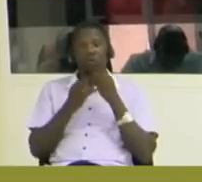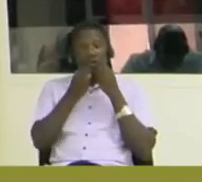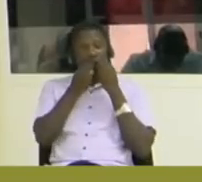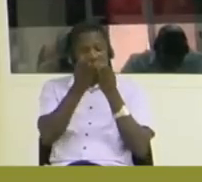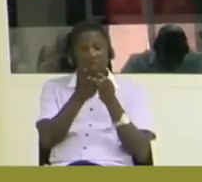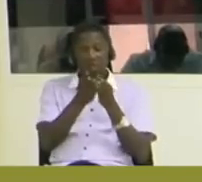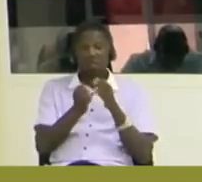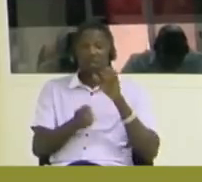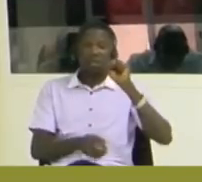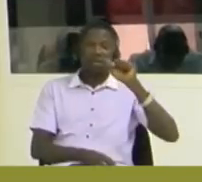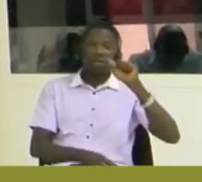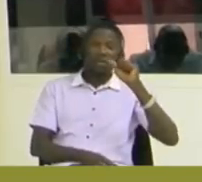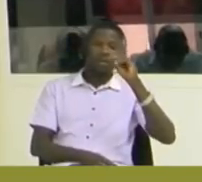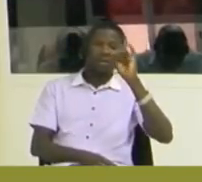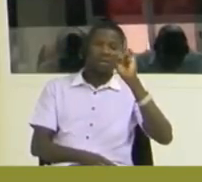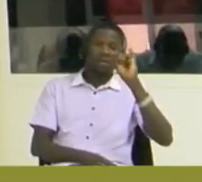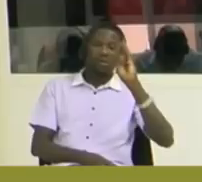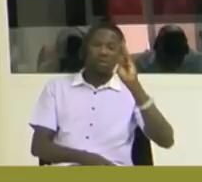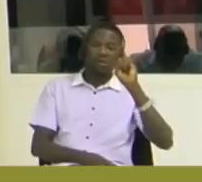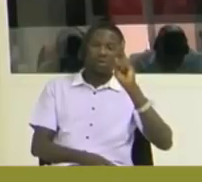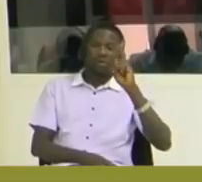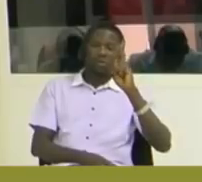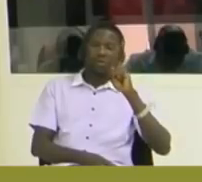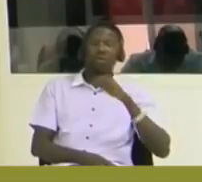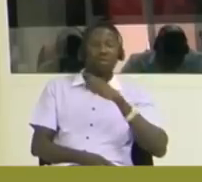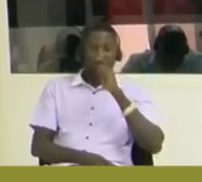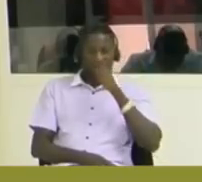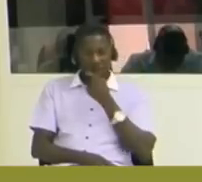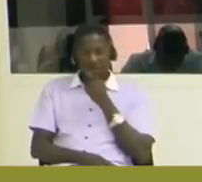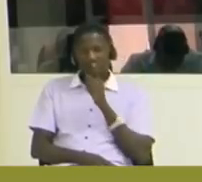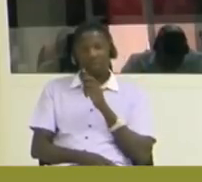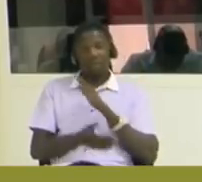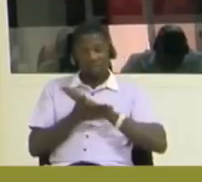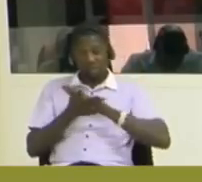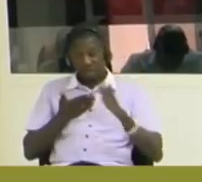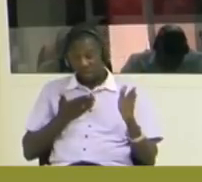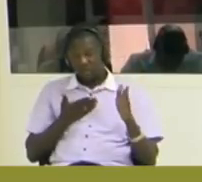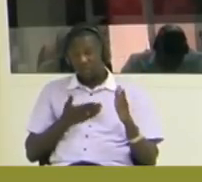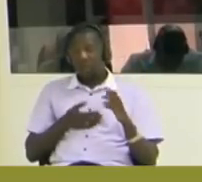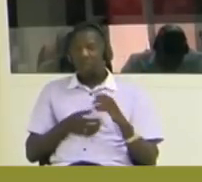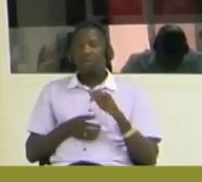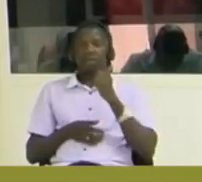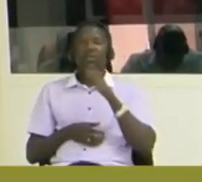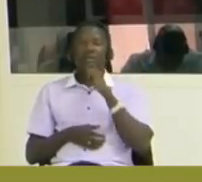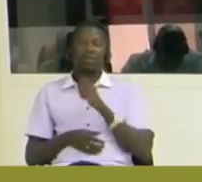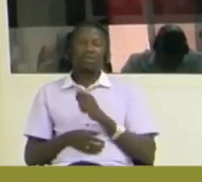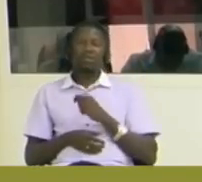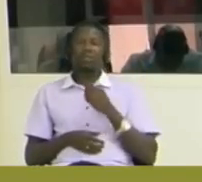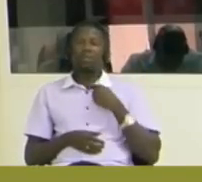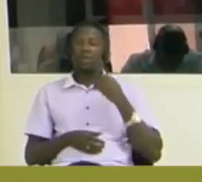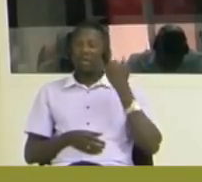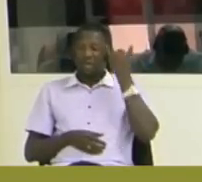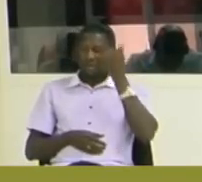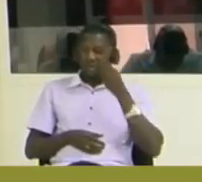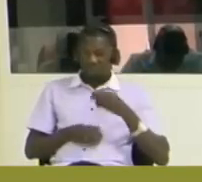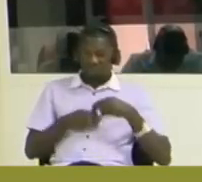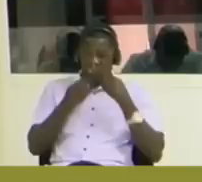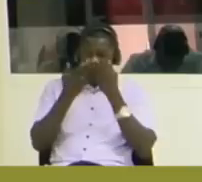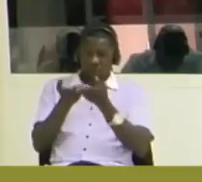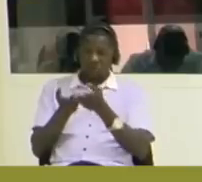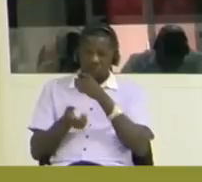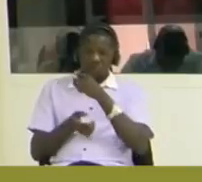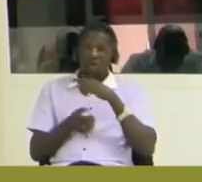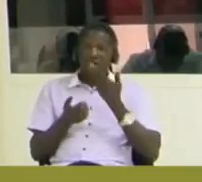death. Clear? Yes, sir. My proposition to you is that you have something to